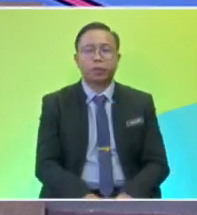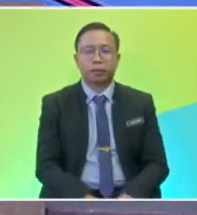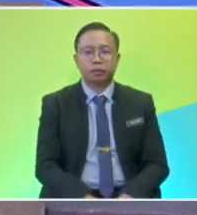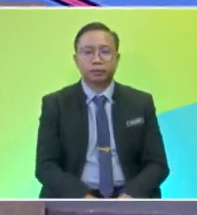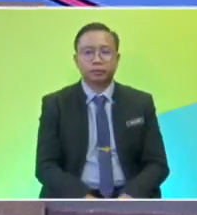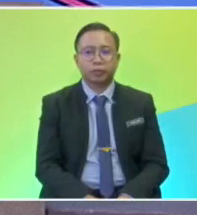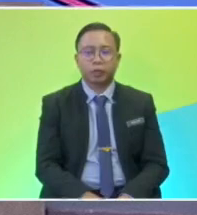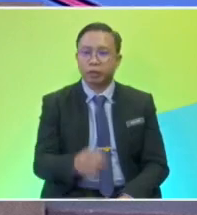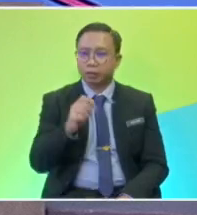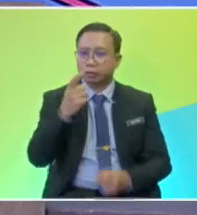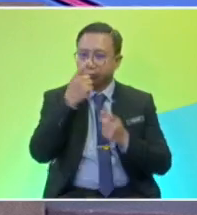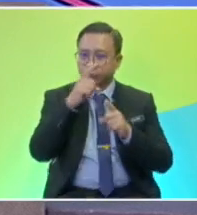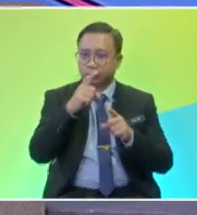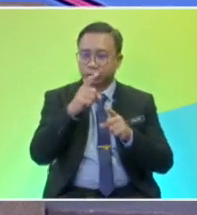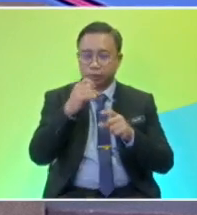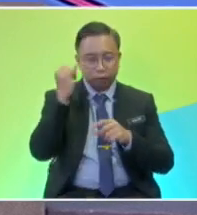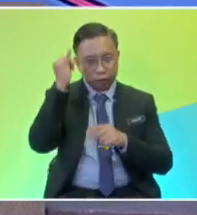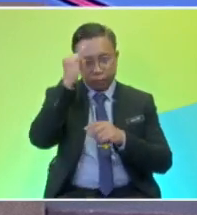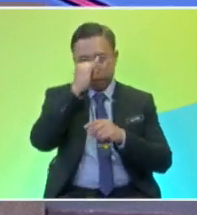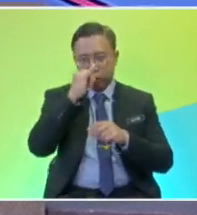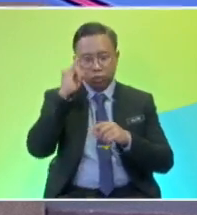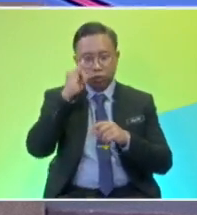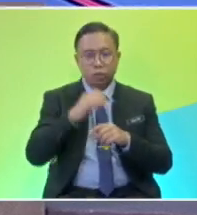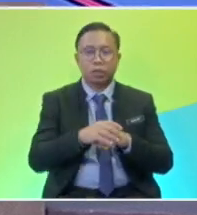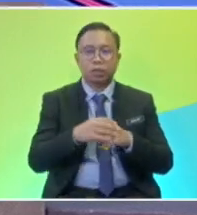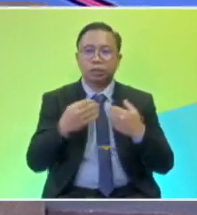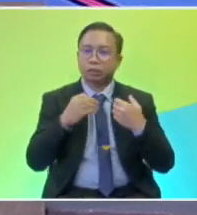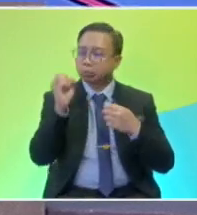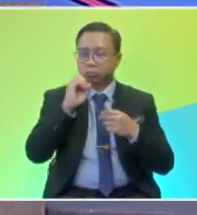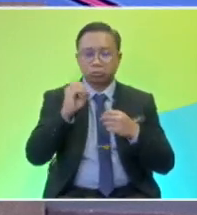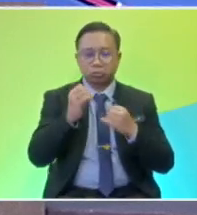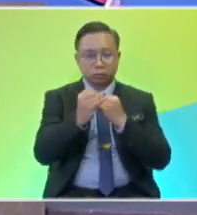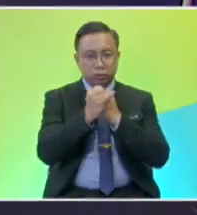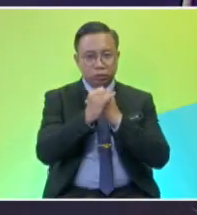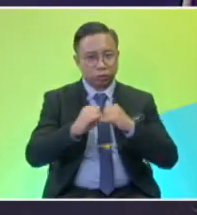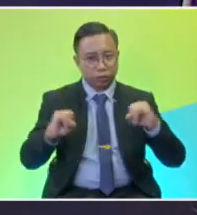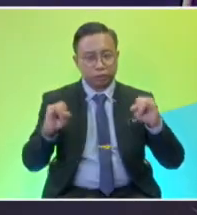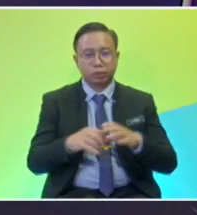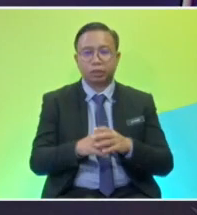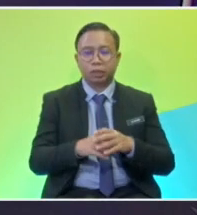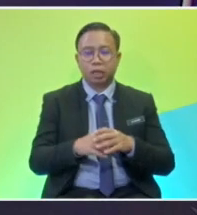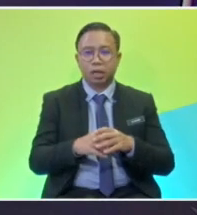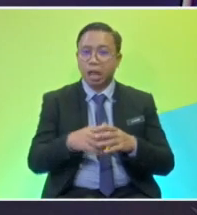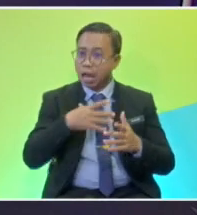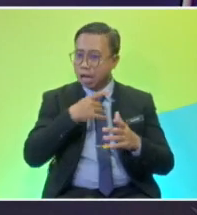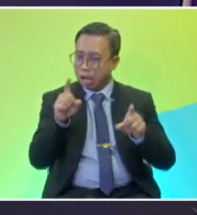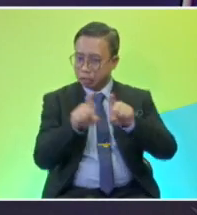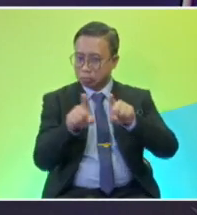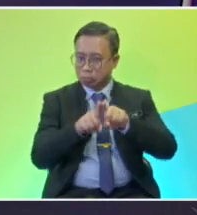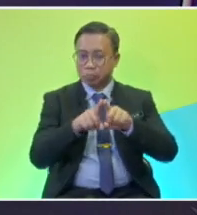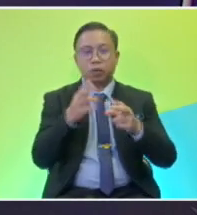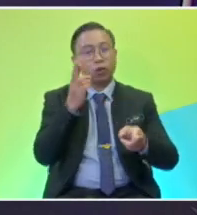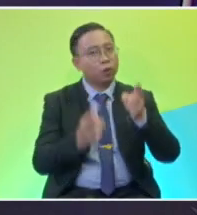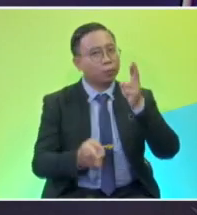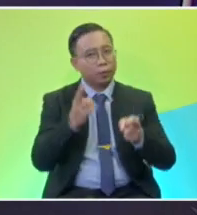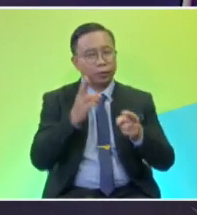an answer because I cannot imagine not having joints. Okay, you will be like a robot. Even if you want to lying down,